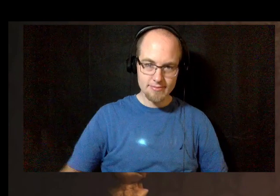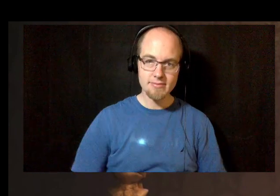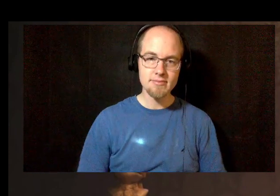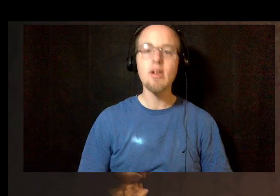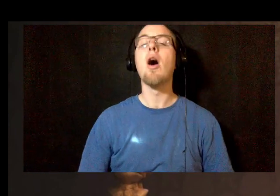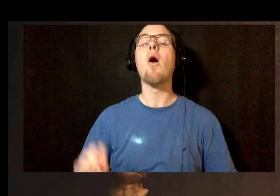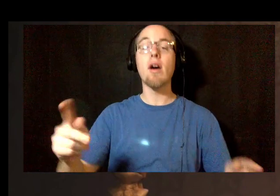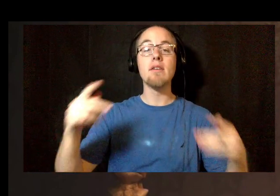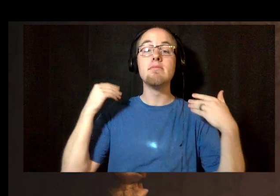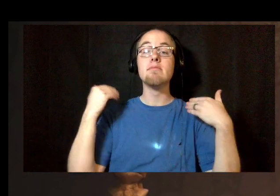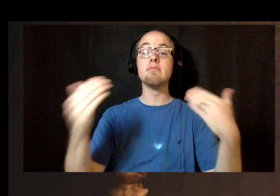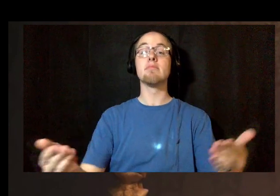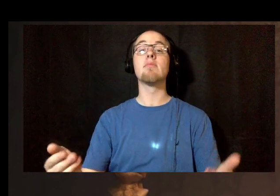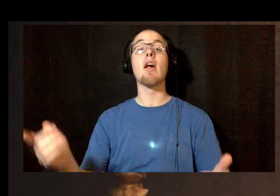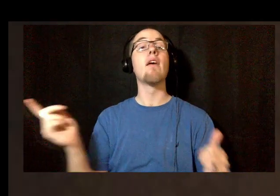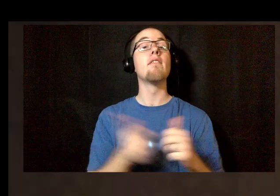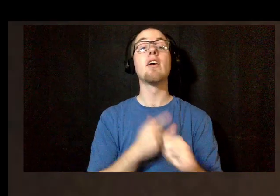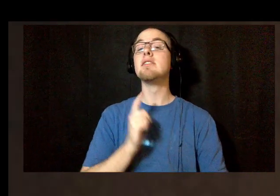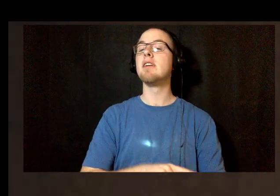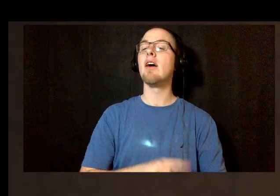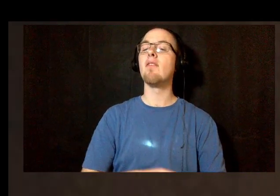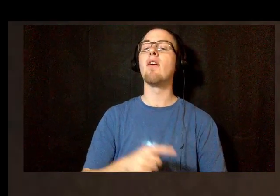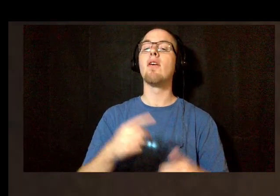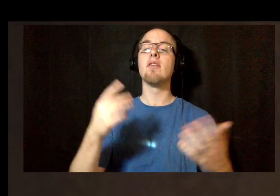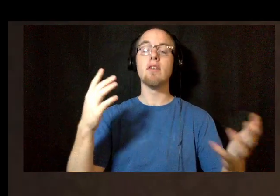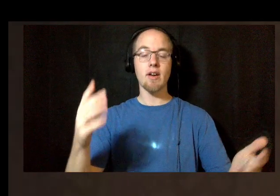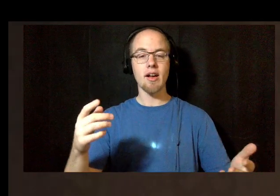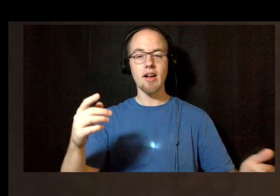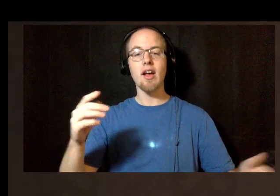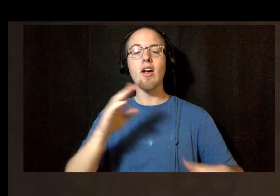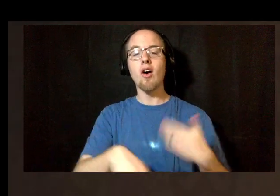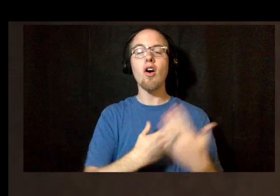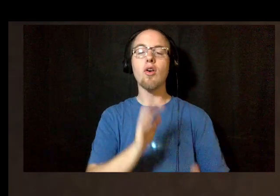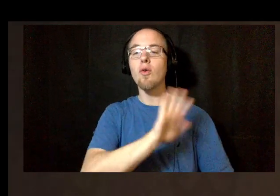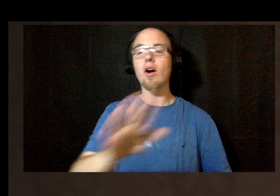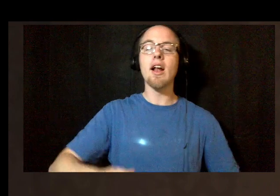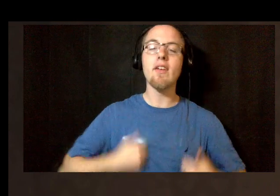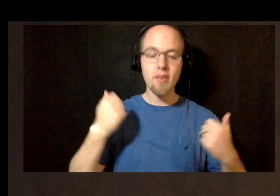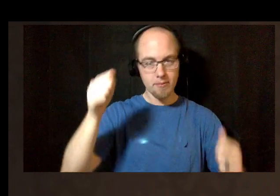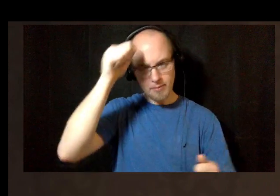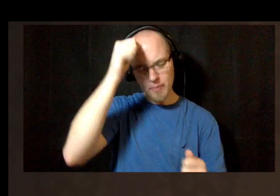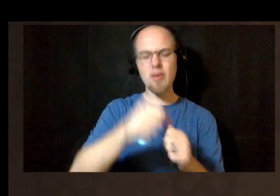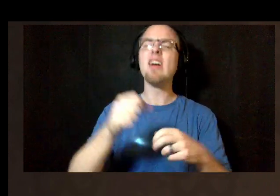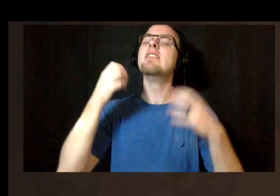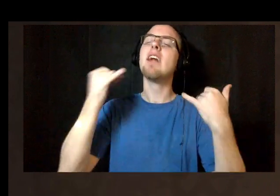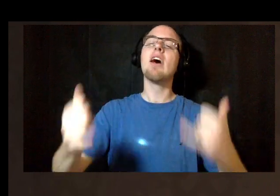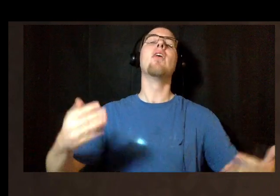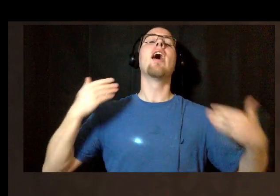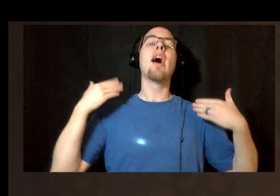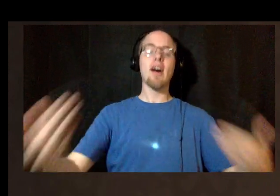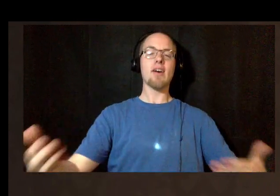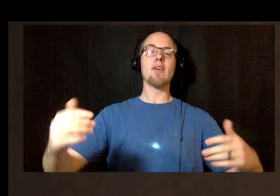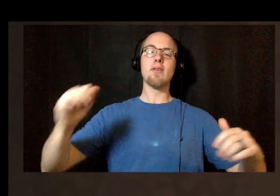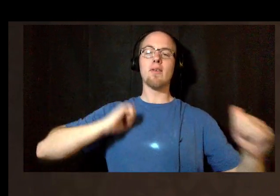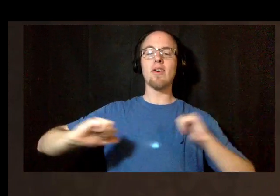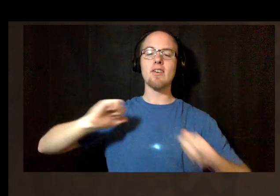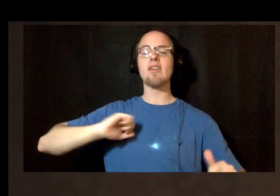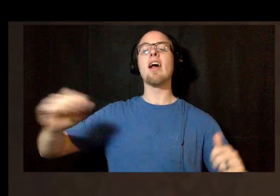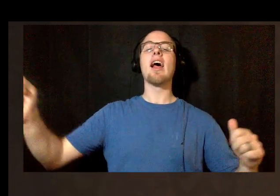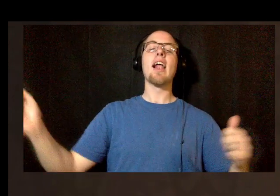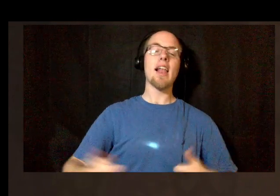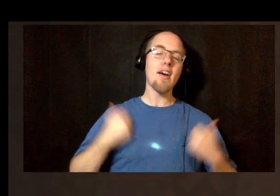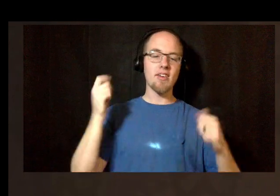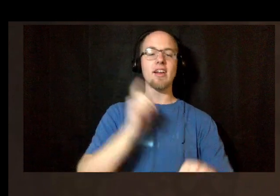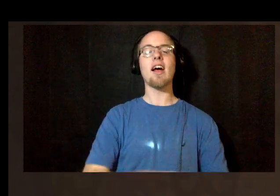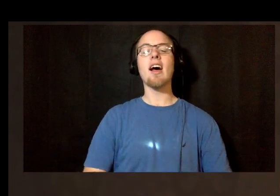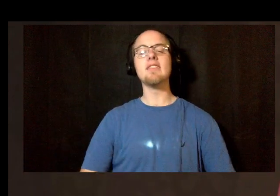Okay, here we go, ladies and gentlemen. For the very first time, I would wager in all of your living memories, I now am proud to present to you the life and times